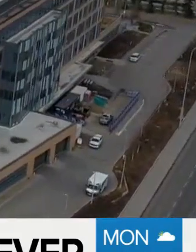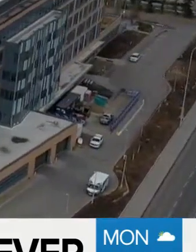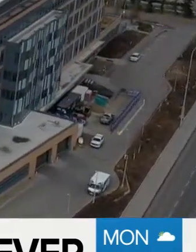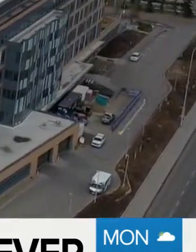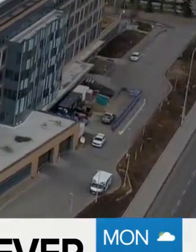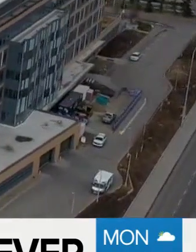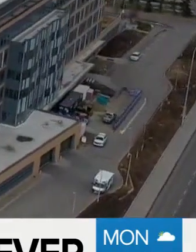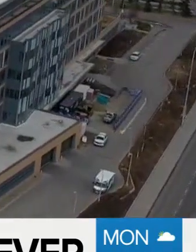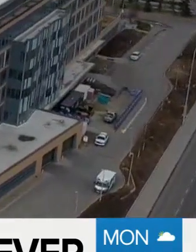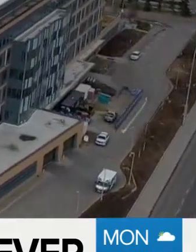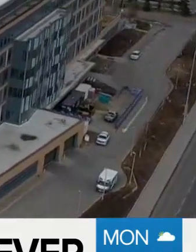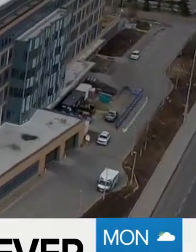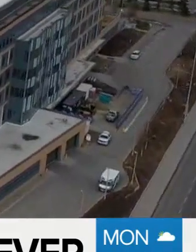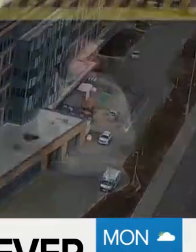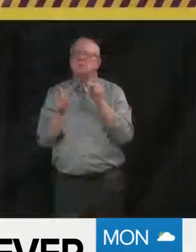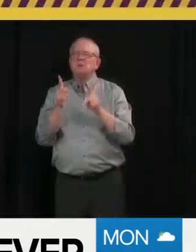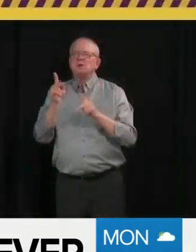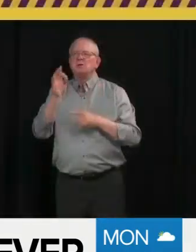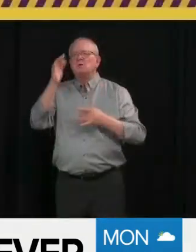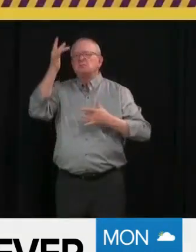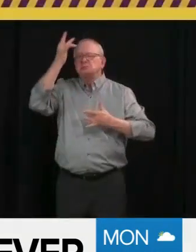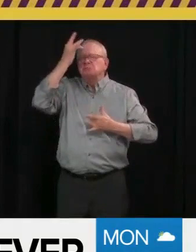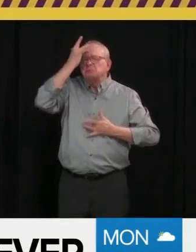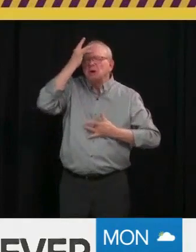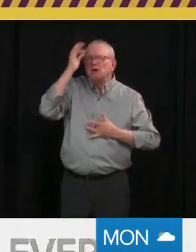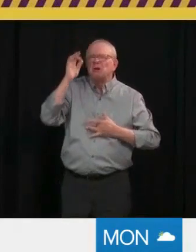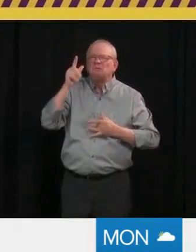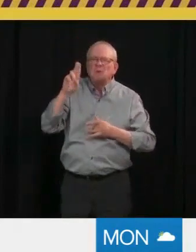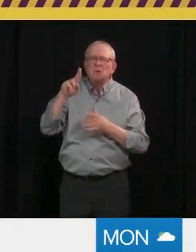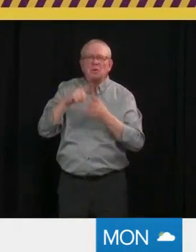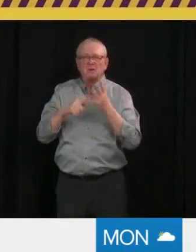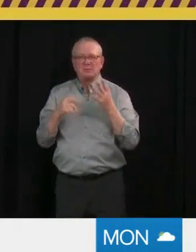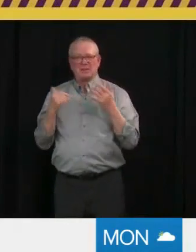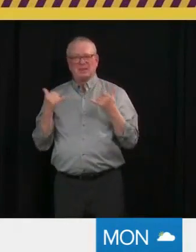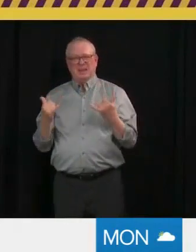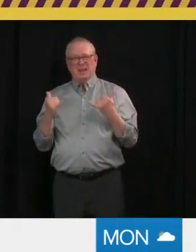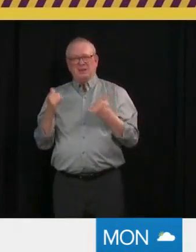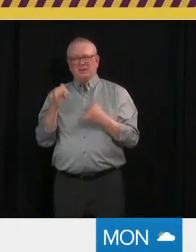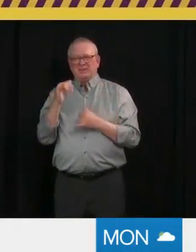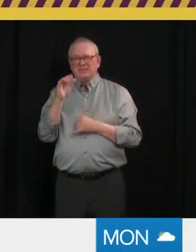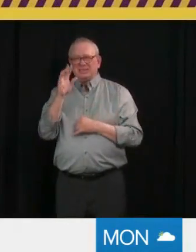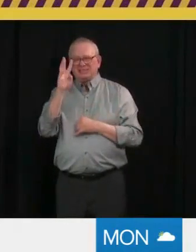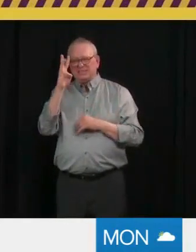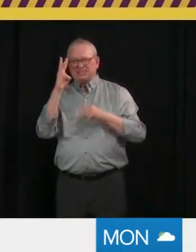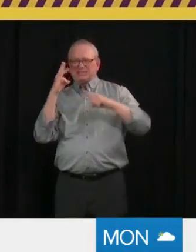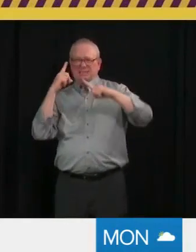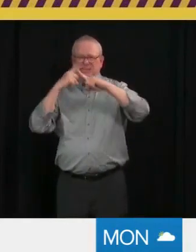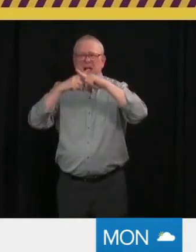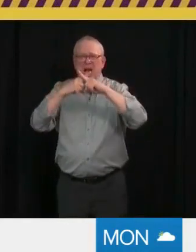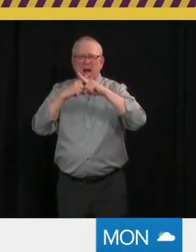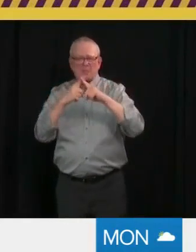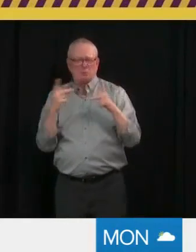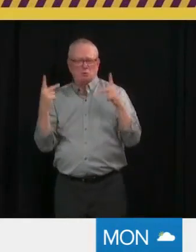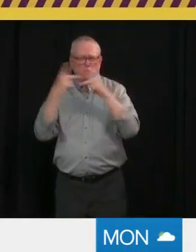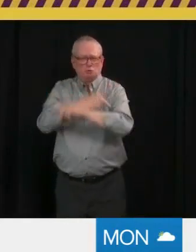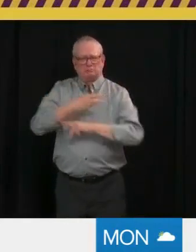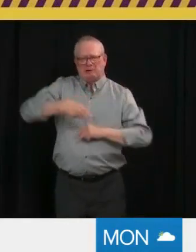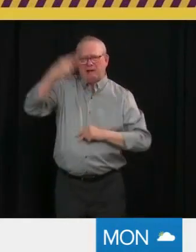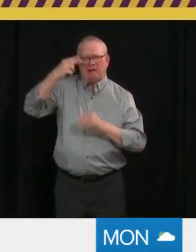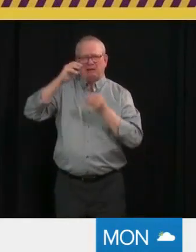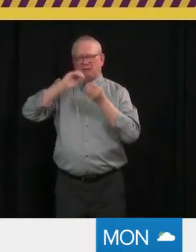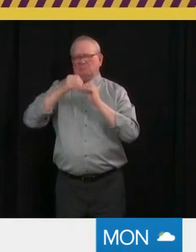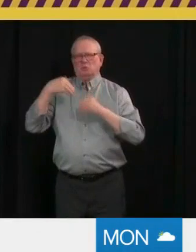240 people in our general systems ICUs across the province, including those who have tested positive for COVID-19. That